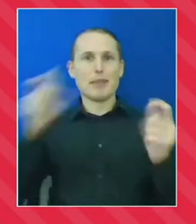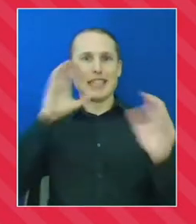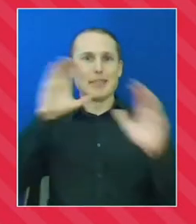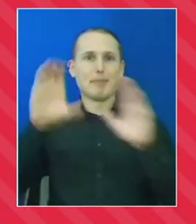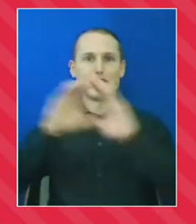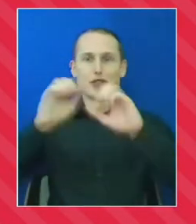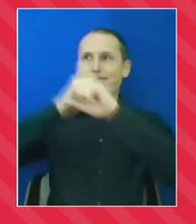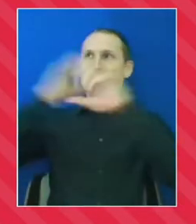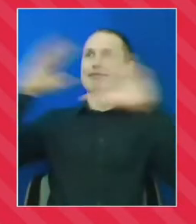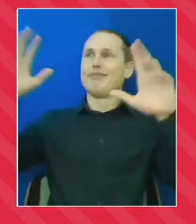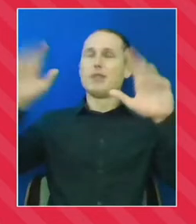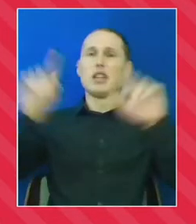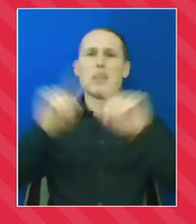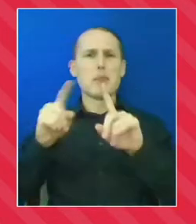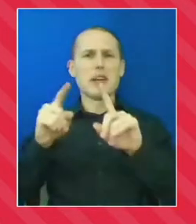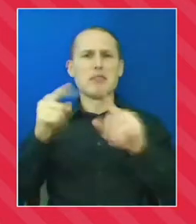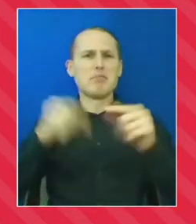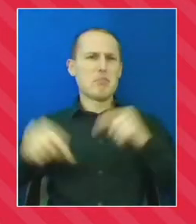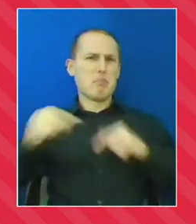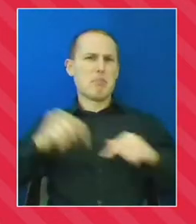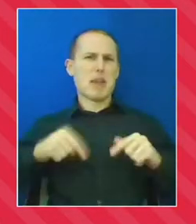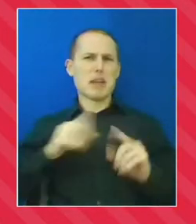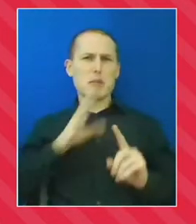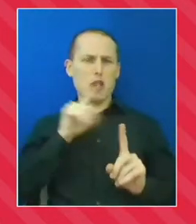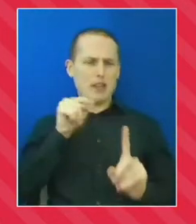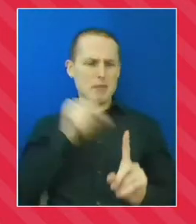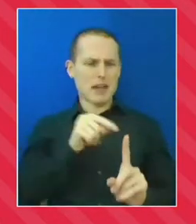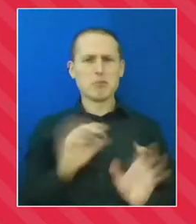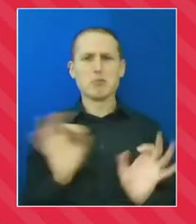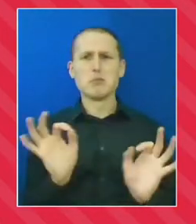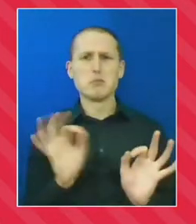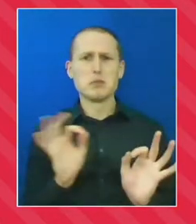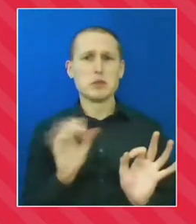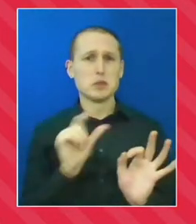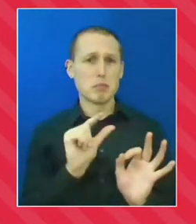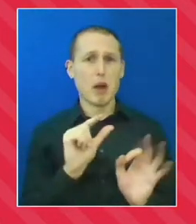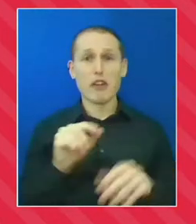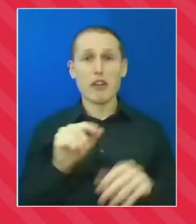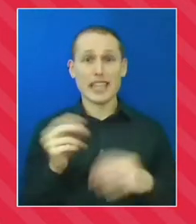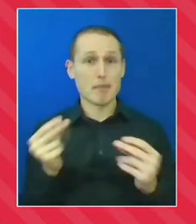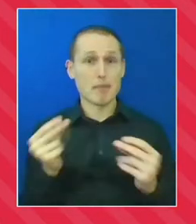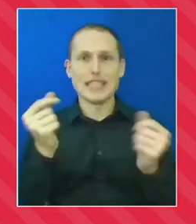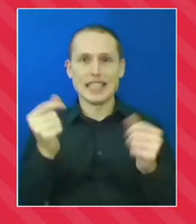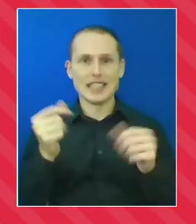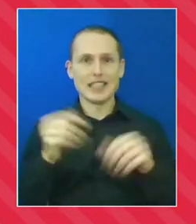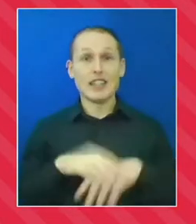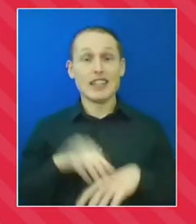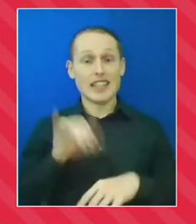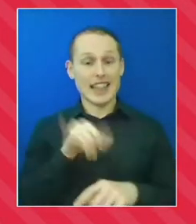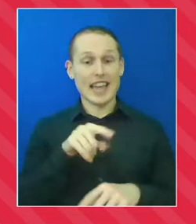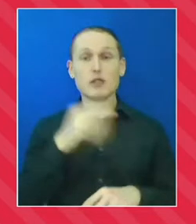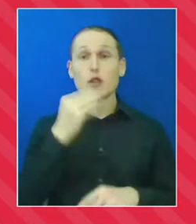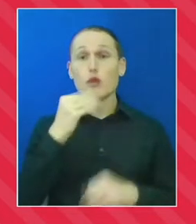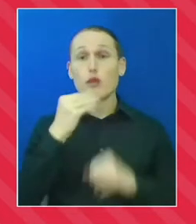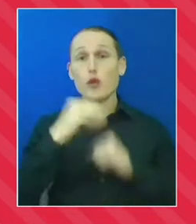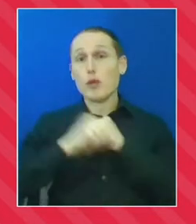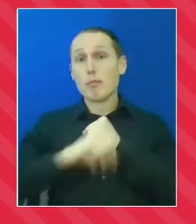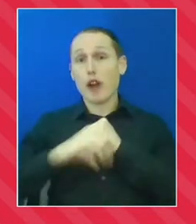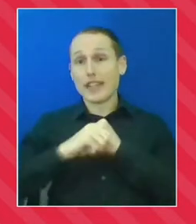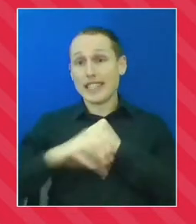small and immediate before I forget, and that's food marketing. So if you